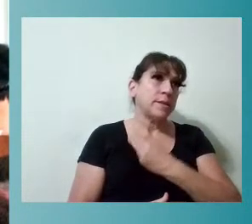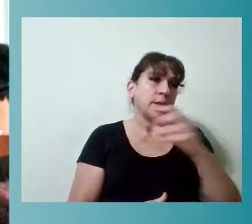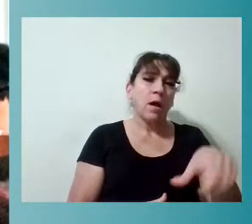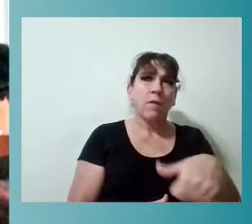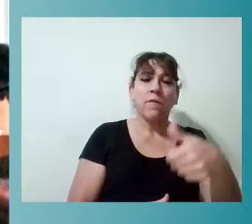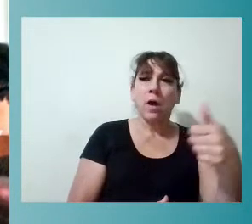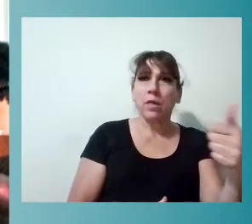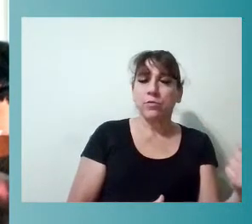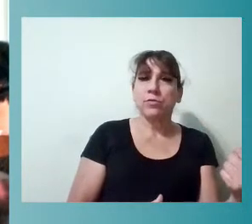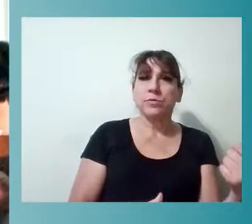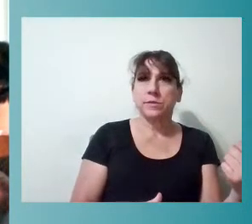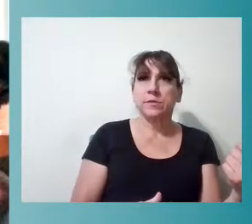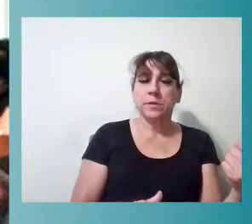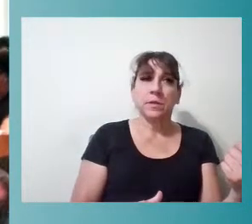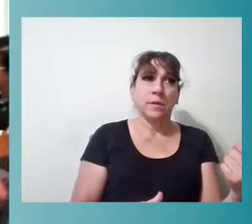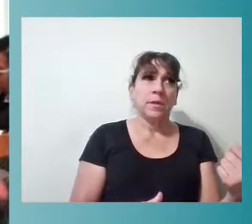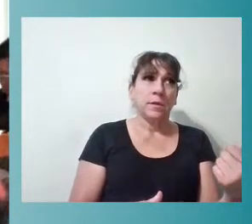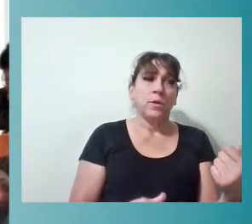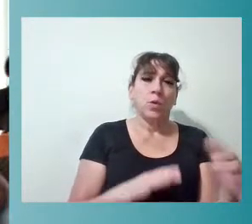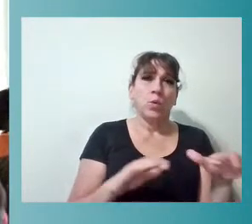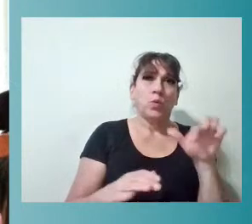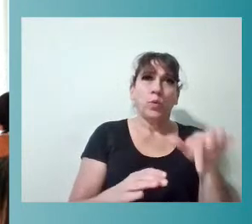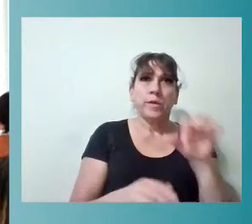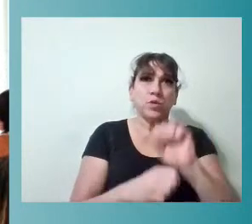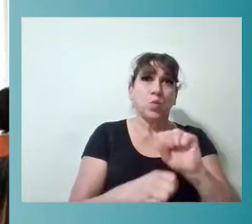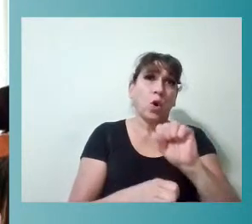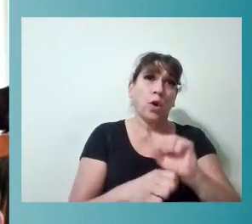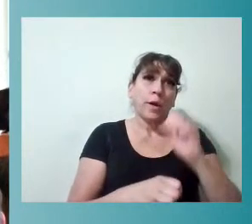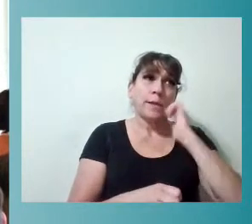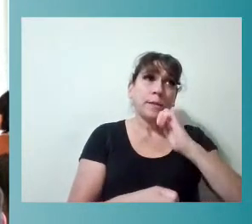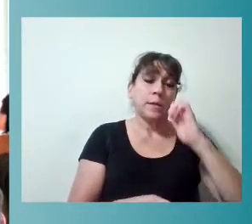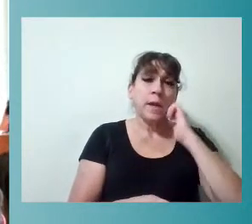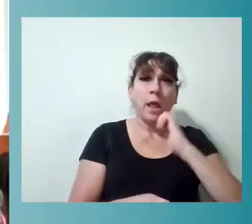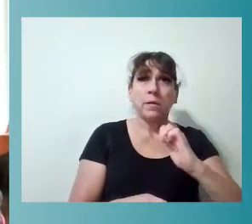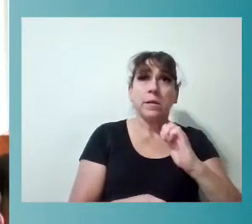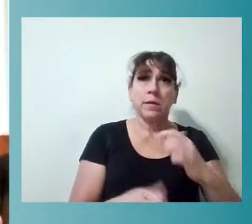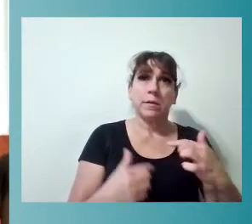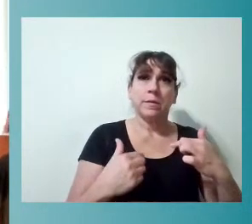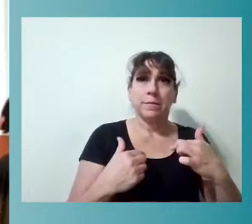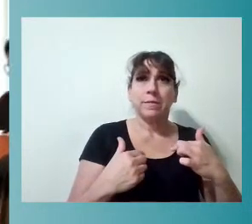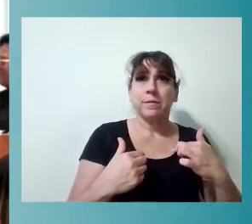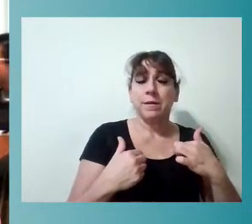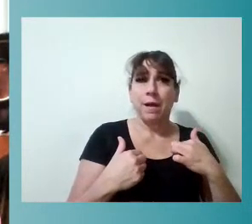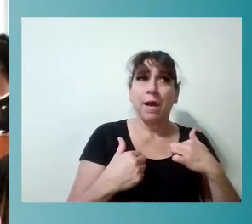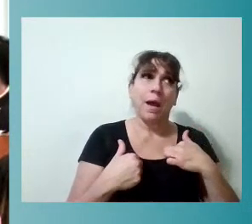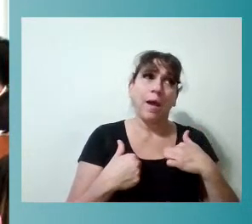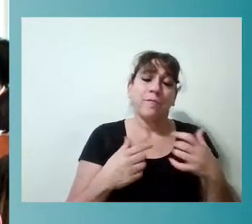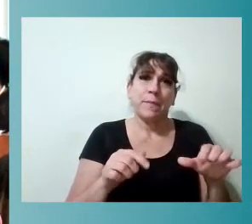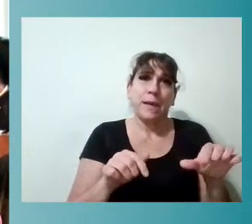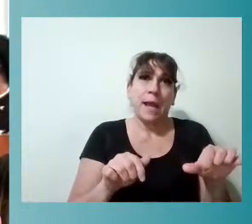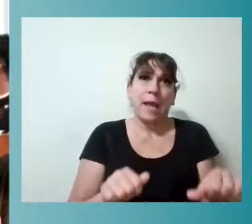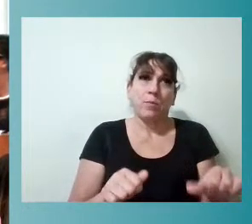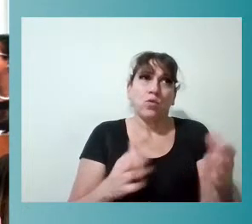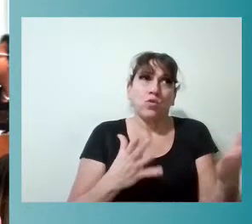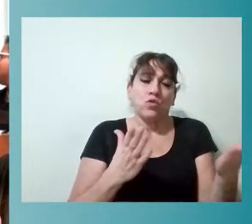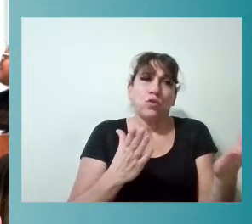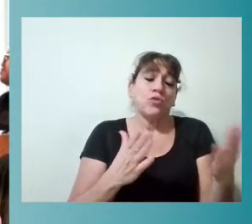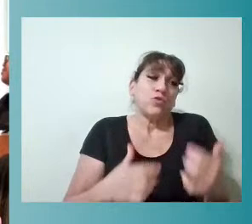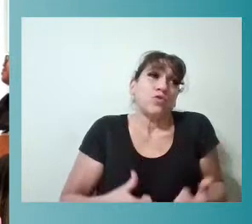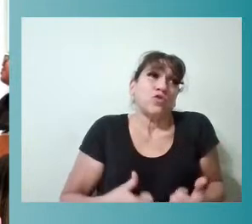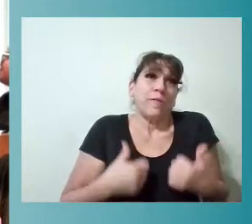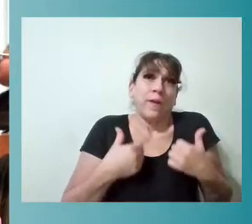others who do this work daily, that I have been able to survive